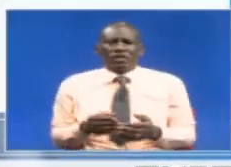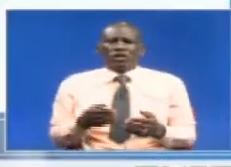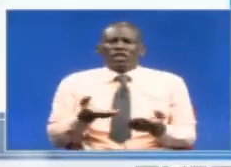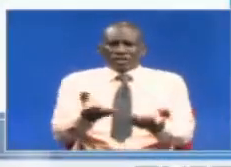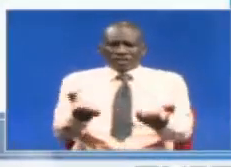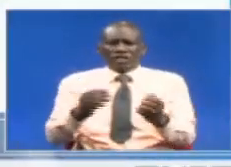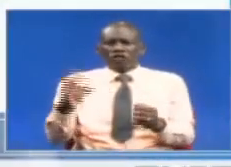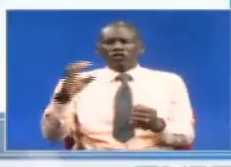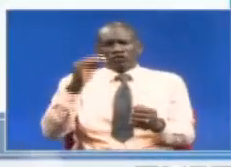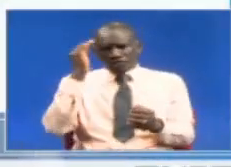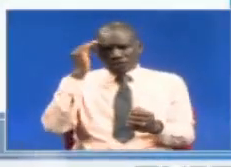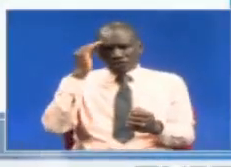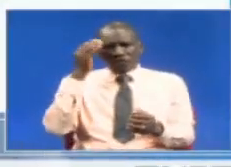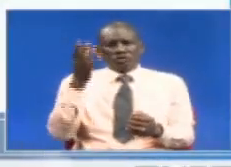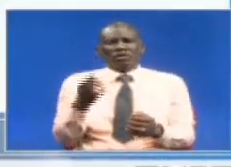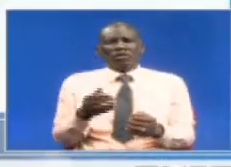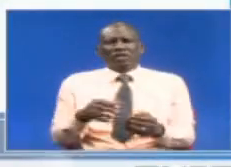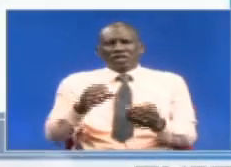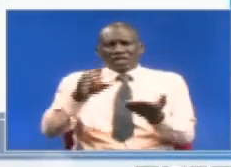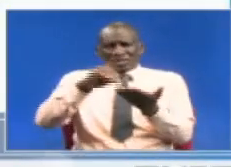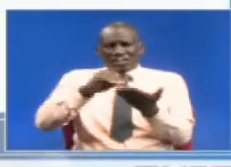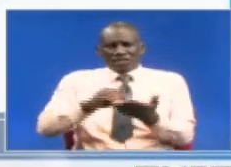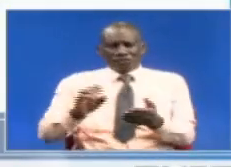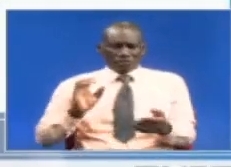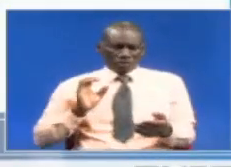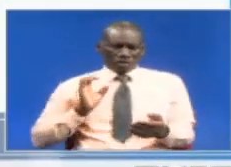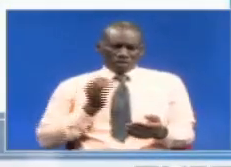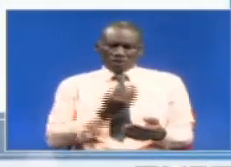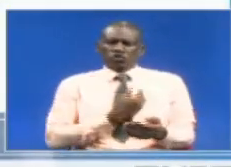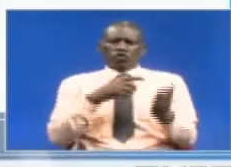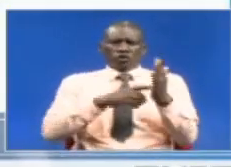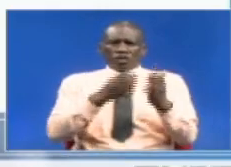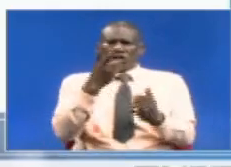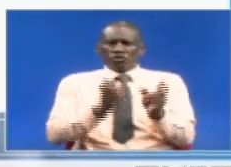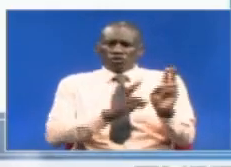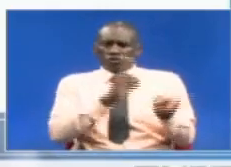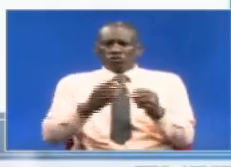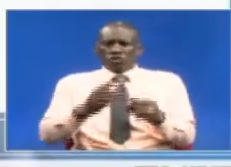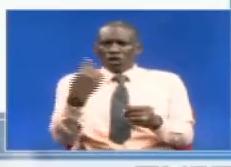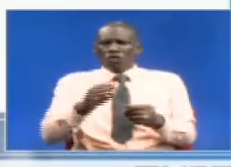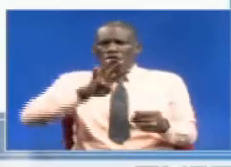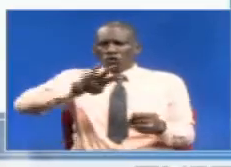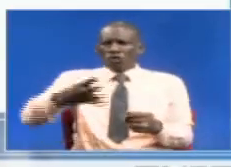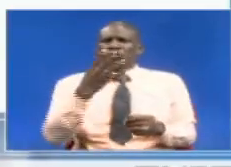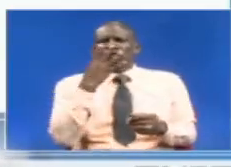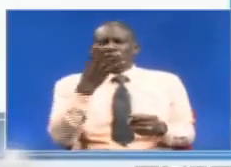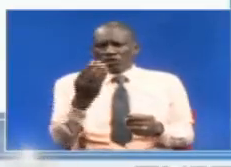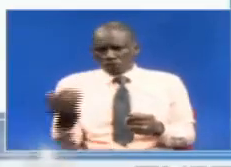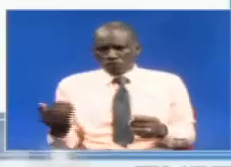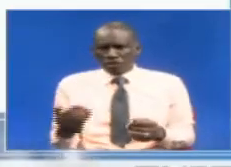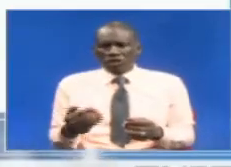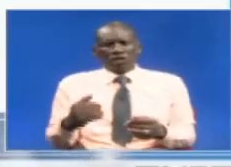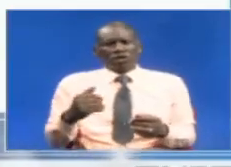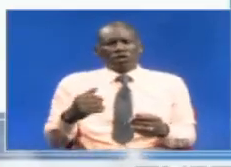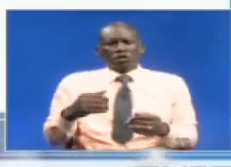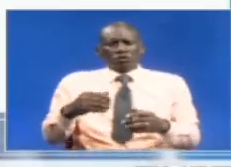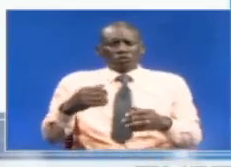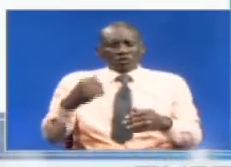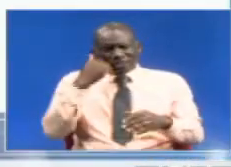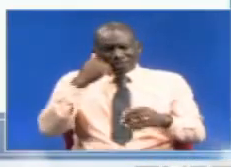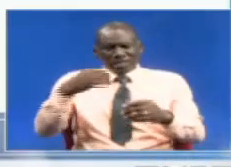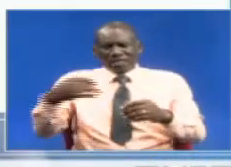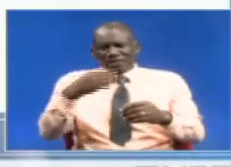civic education. Data from the council showing that in 2022 alone, 4,400 children contracted the disease from their